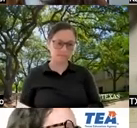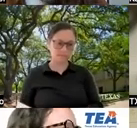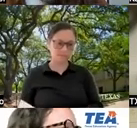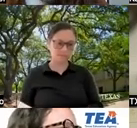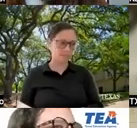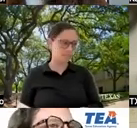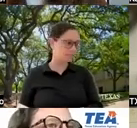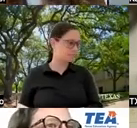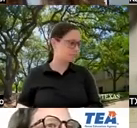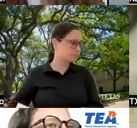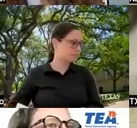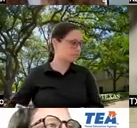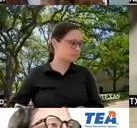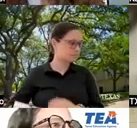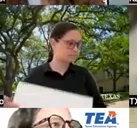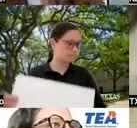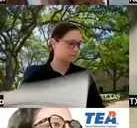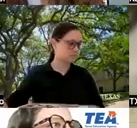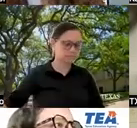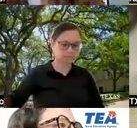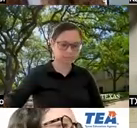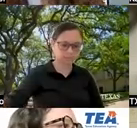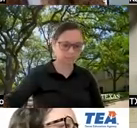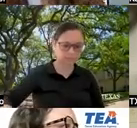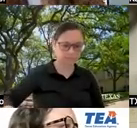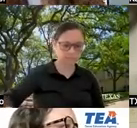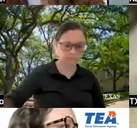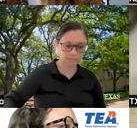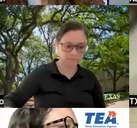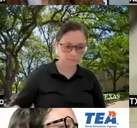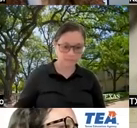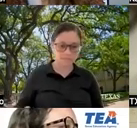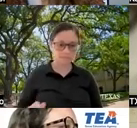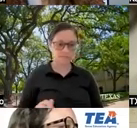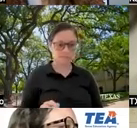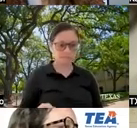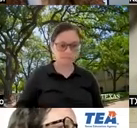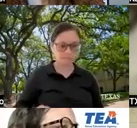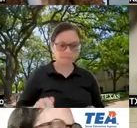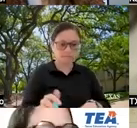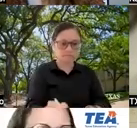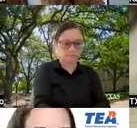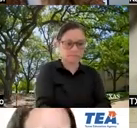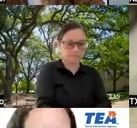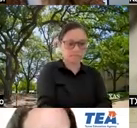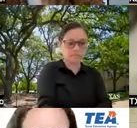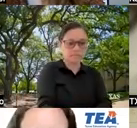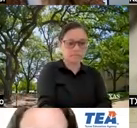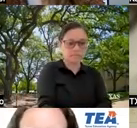agenda item is public comment, as we do in all of our posted meetings. Megan, did we have anybody submit a written public comment?